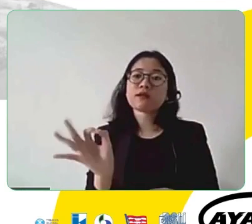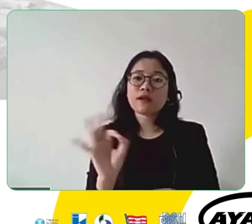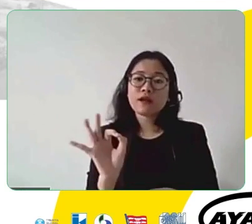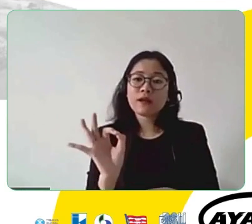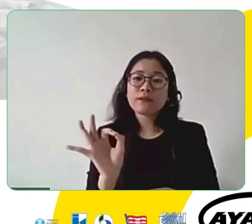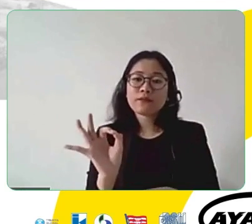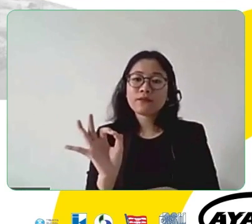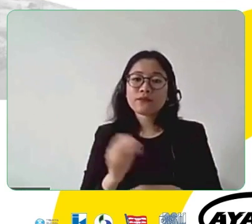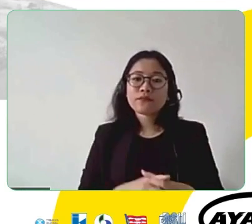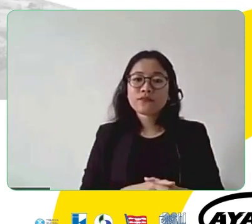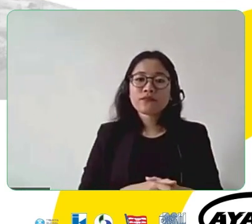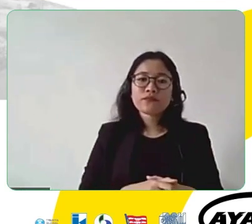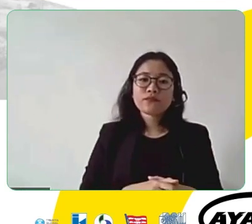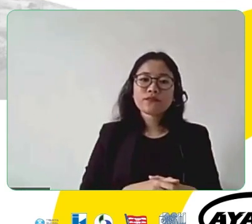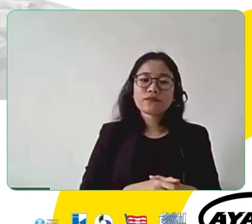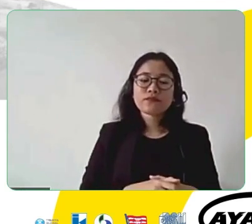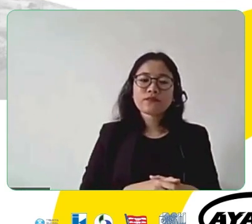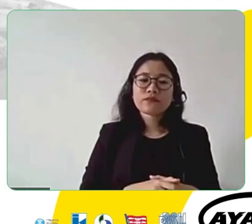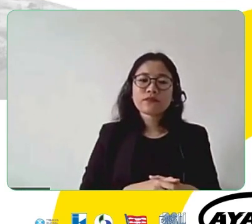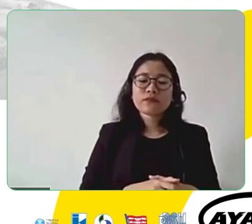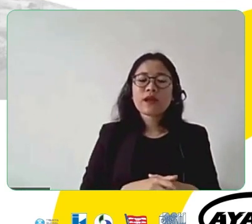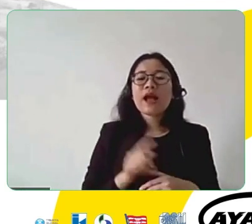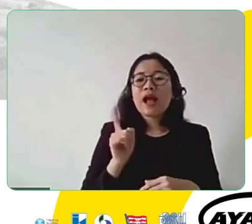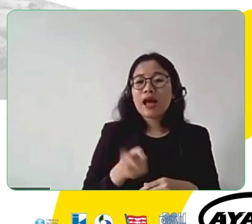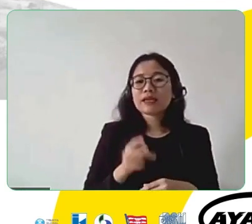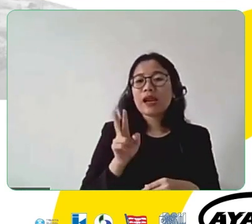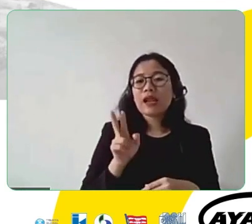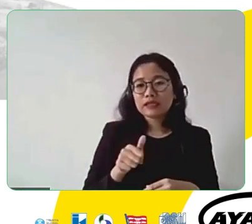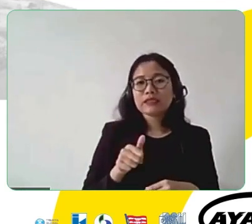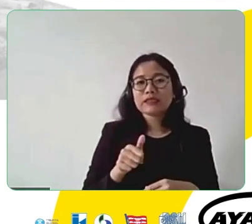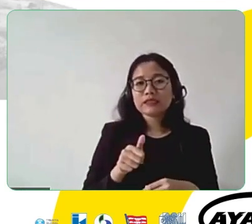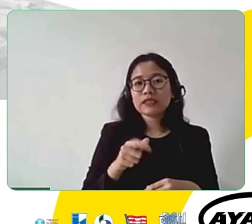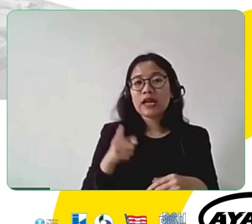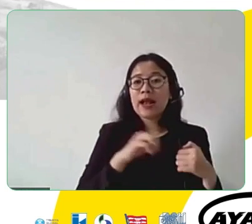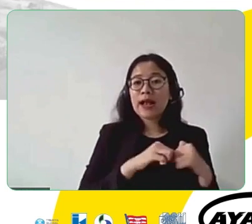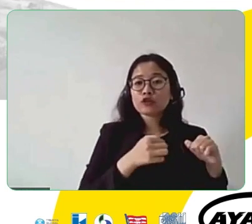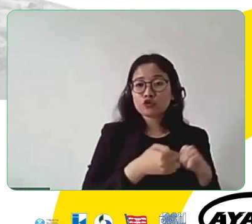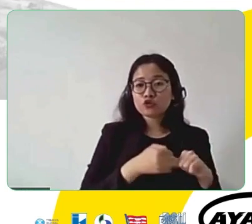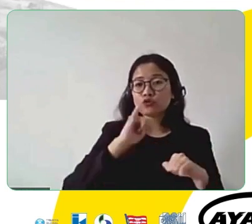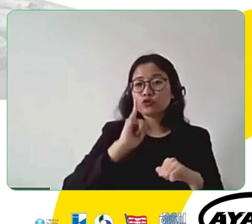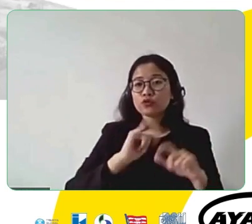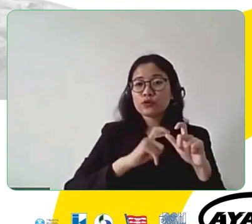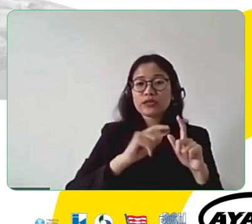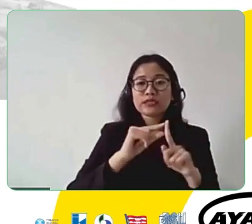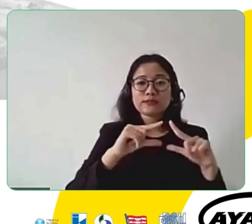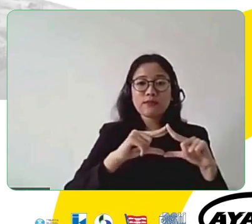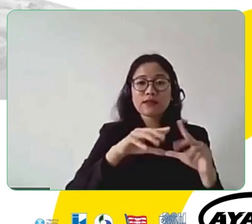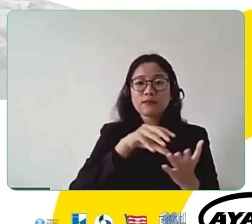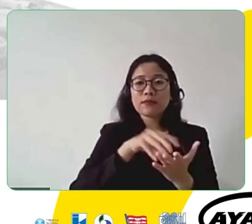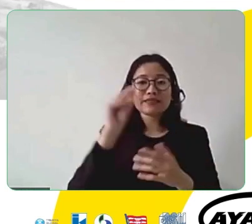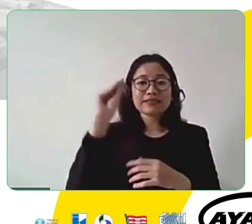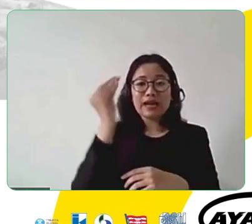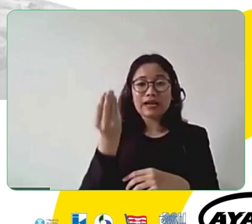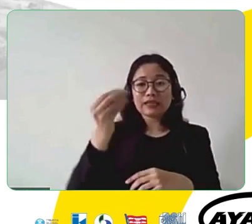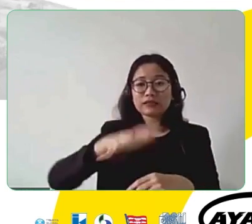the ISPA and pneumonia trend from 2021 to 2023 showing the